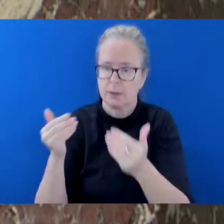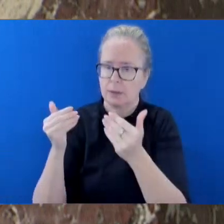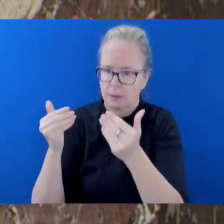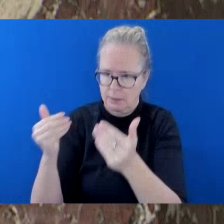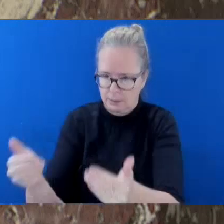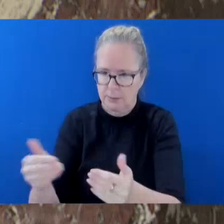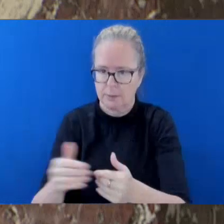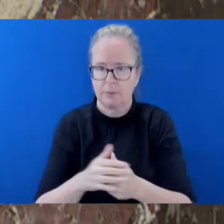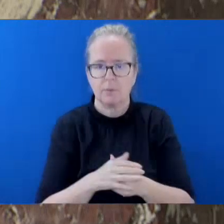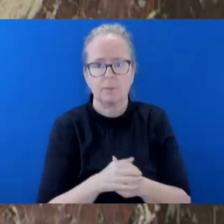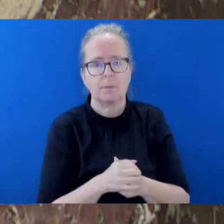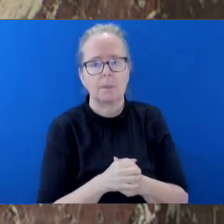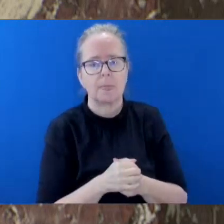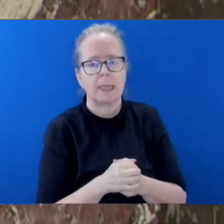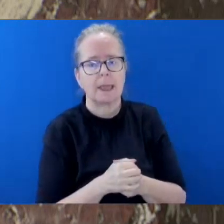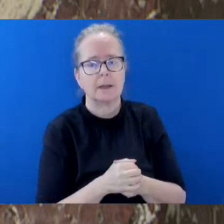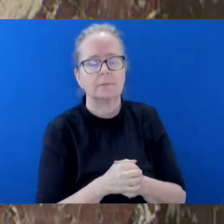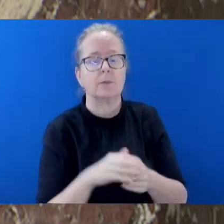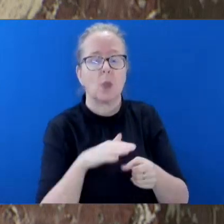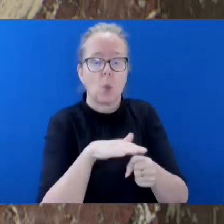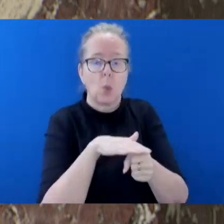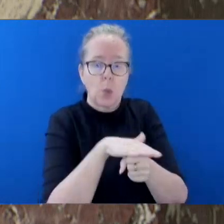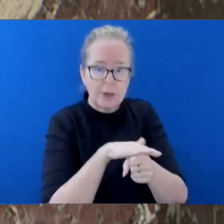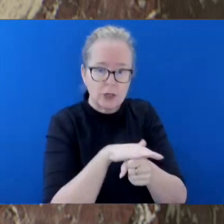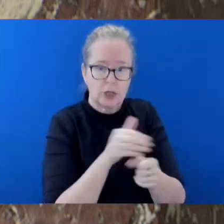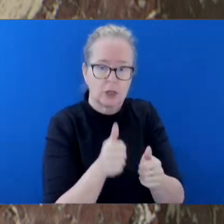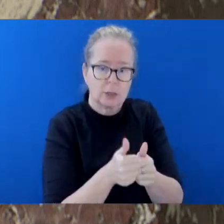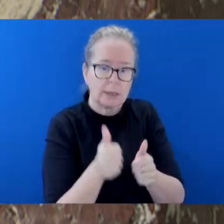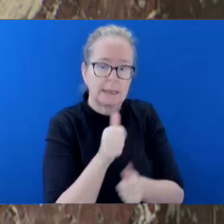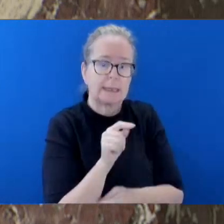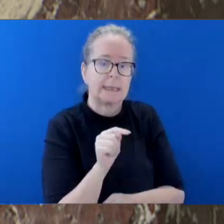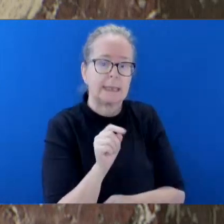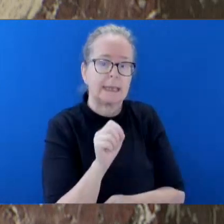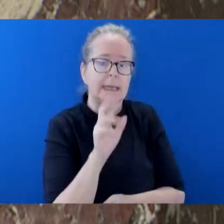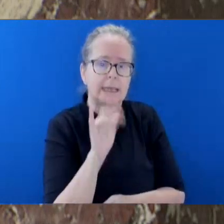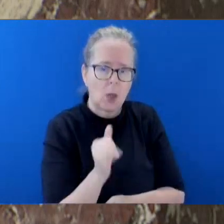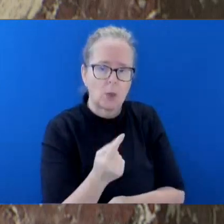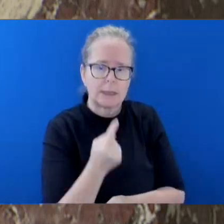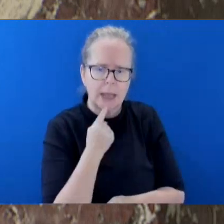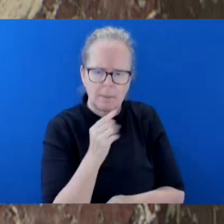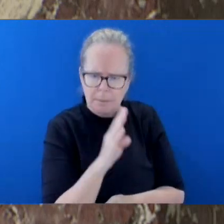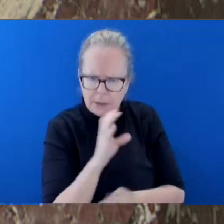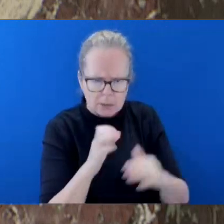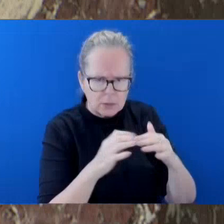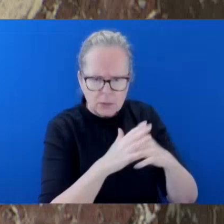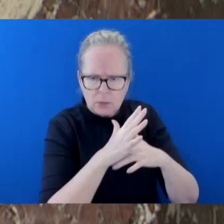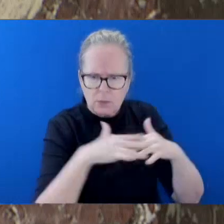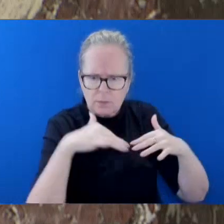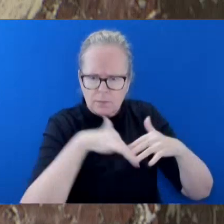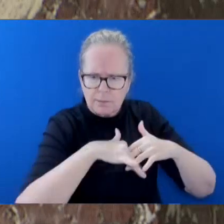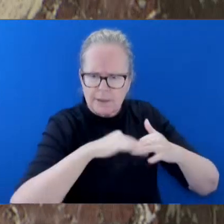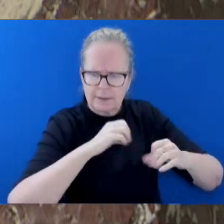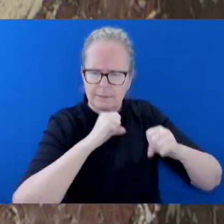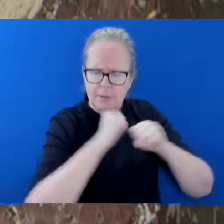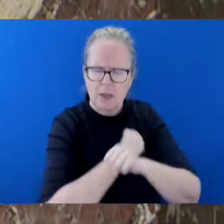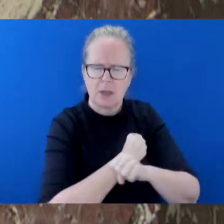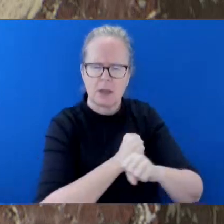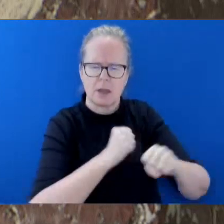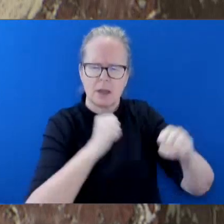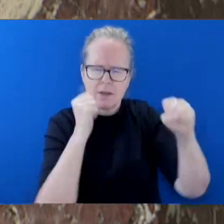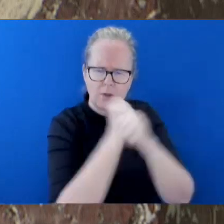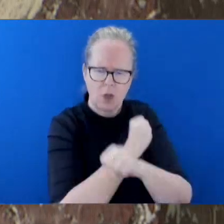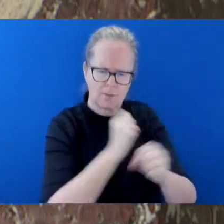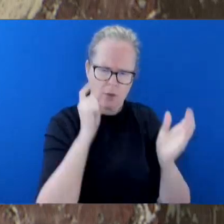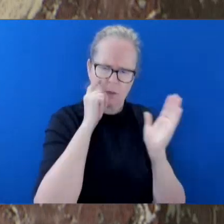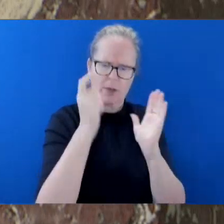Regional Chief Terry Teegee said, BC First Nations have fought relentlessly for recognition of our basic human rights and the commitment to shared decision-making.